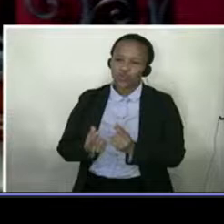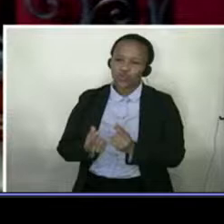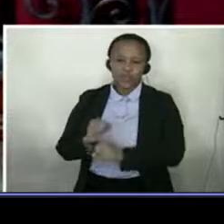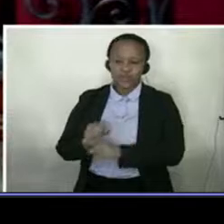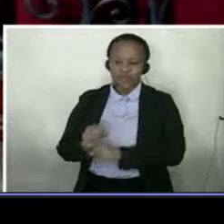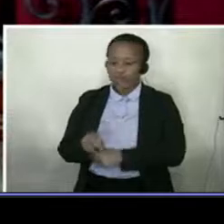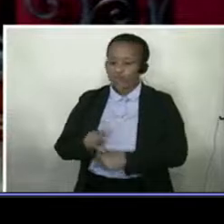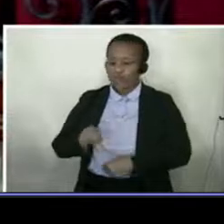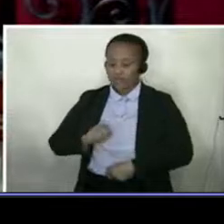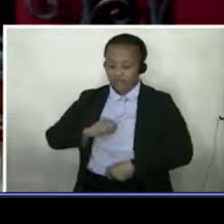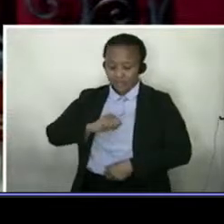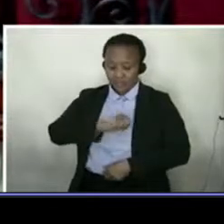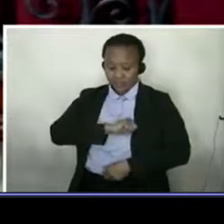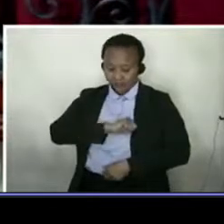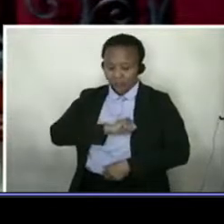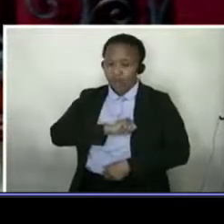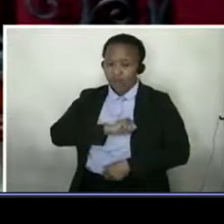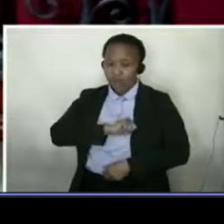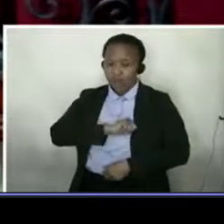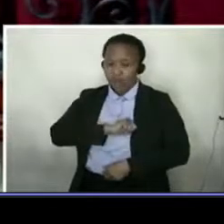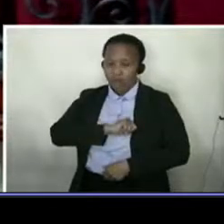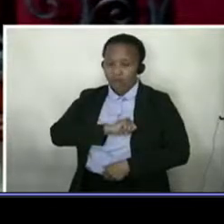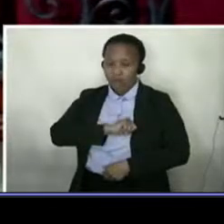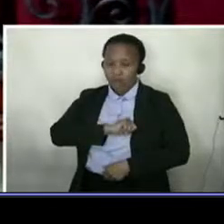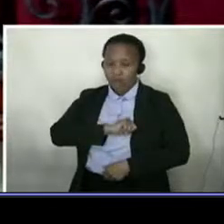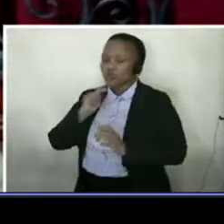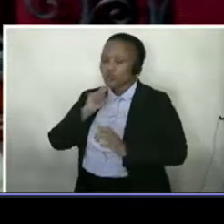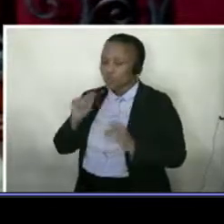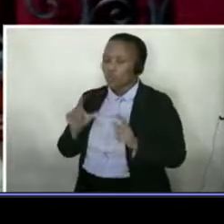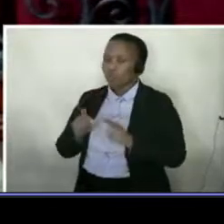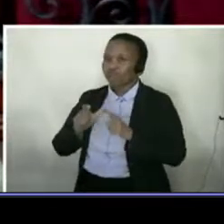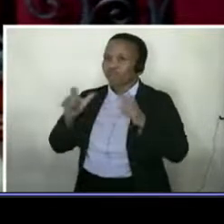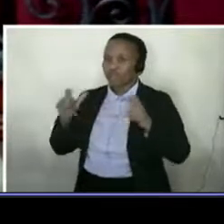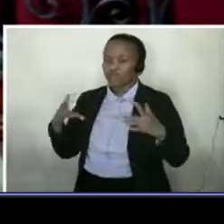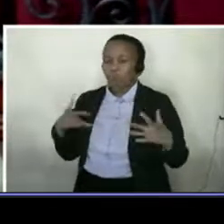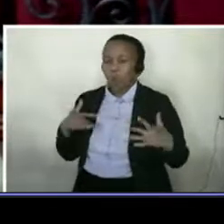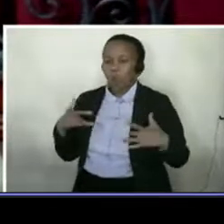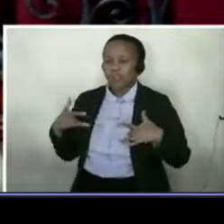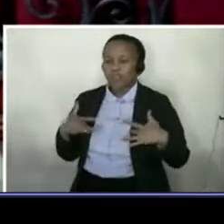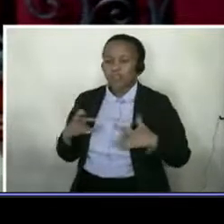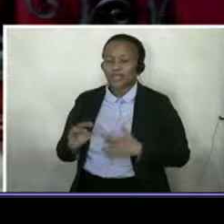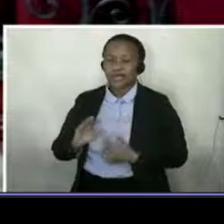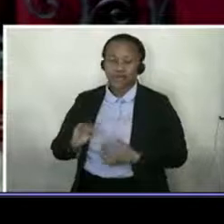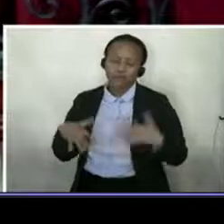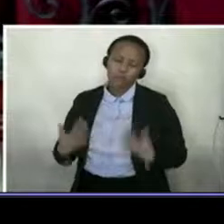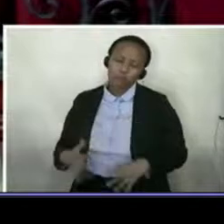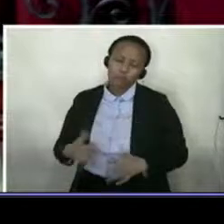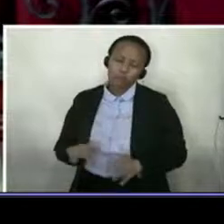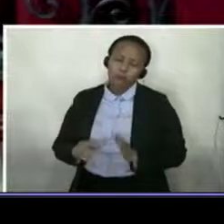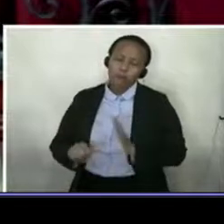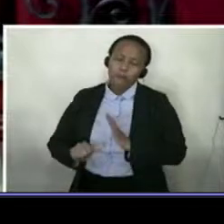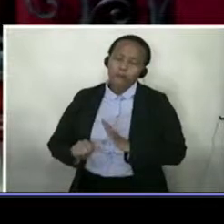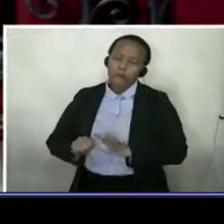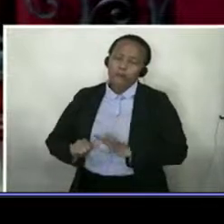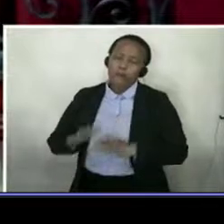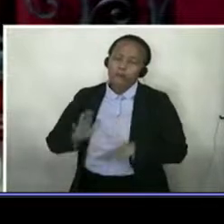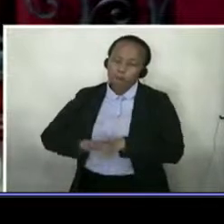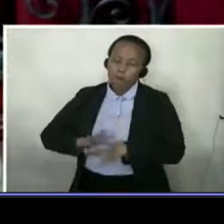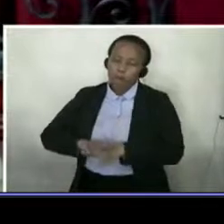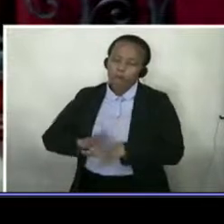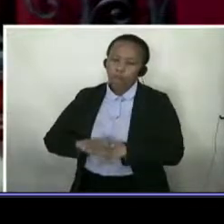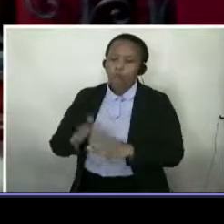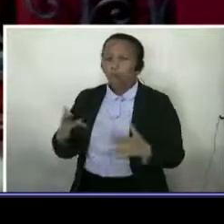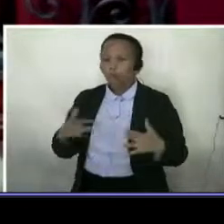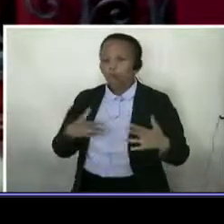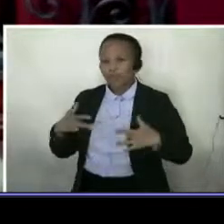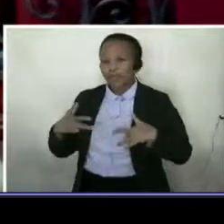for KwaZulu-Natal remains another great cause for concern. What makes it more deeply concerning is the fact that when departments apply for condonation